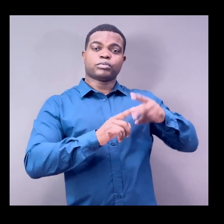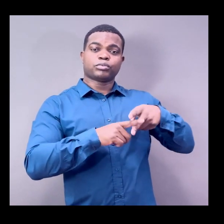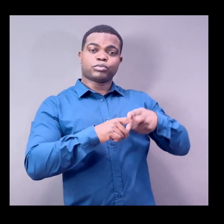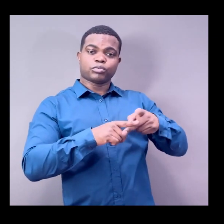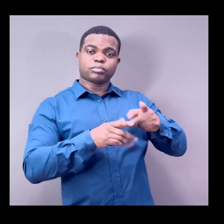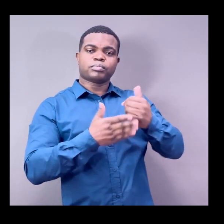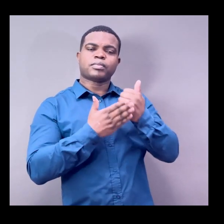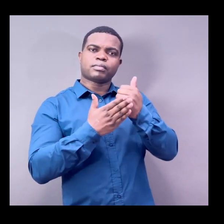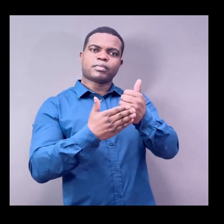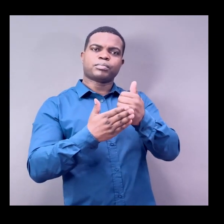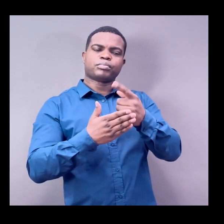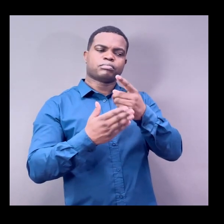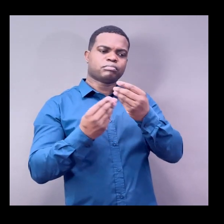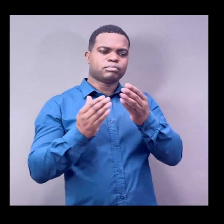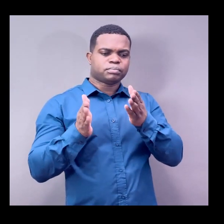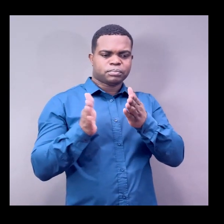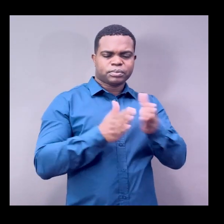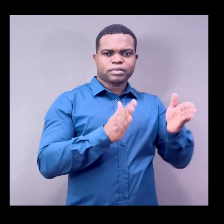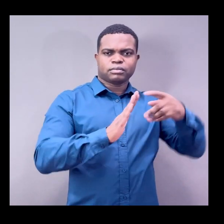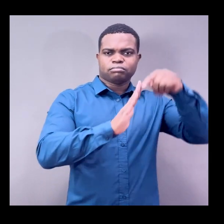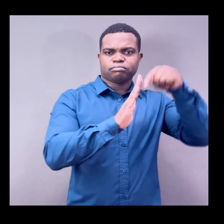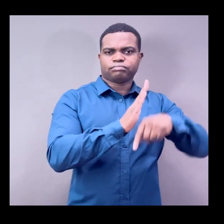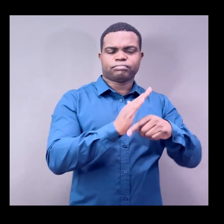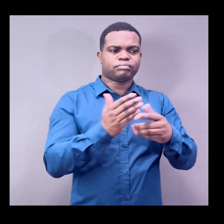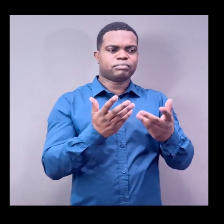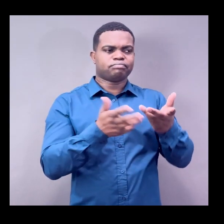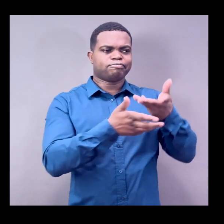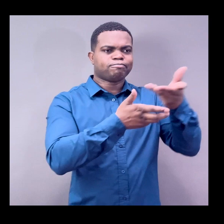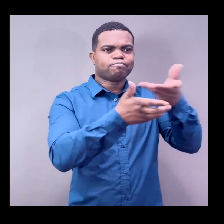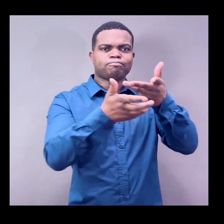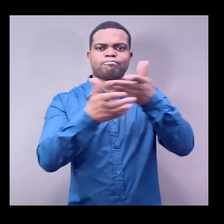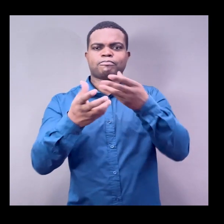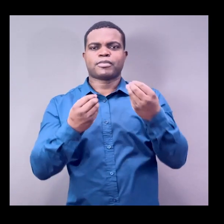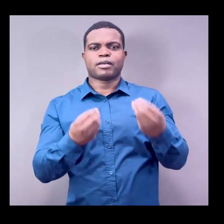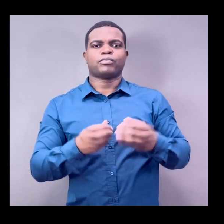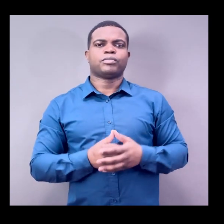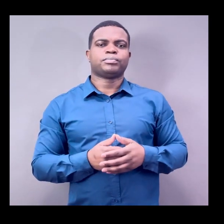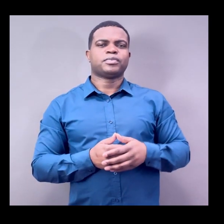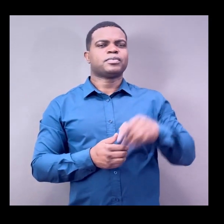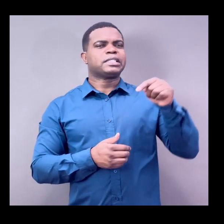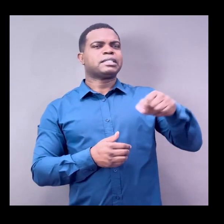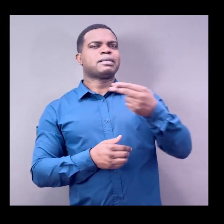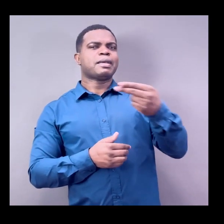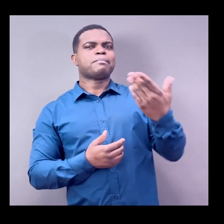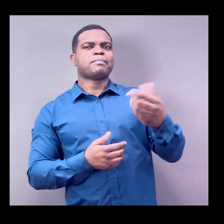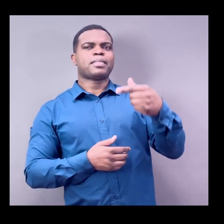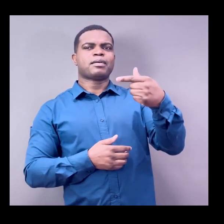used to design a comprehensive timeline of engagement activities,